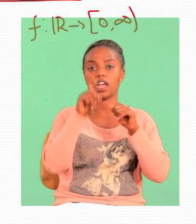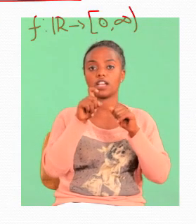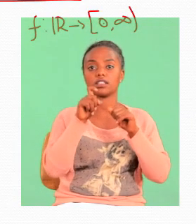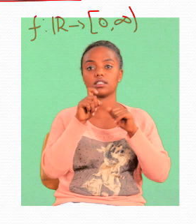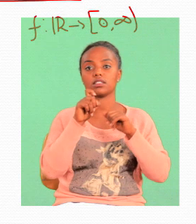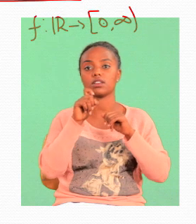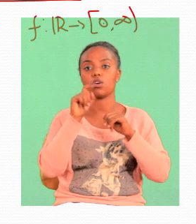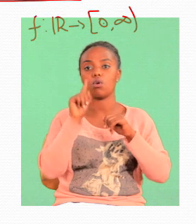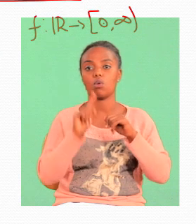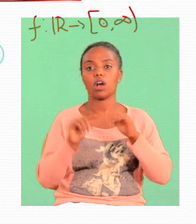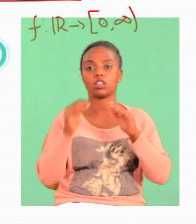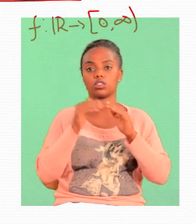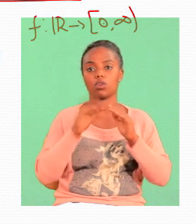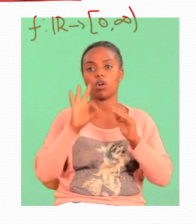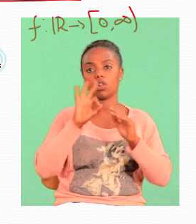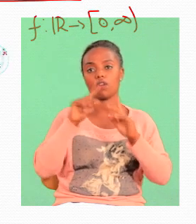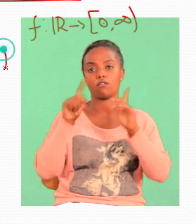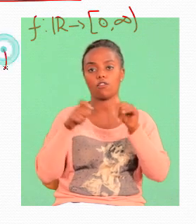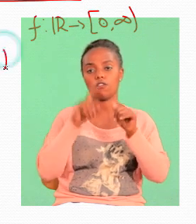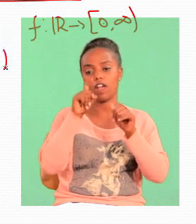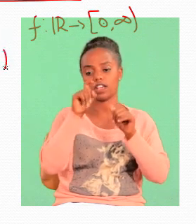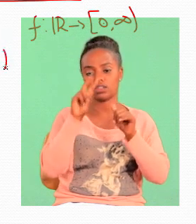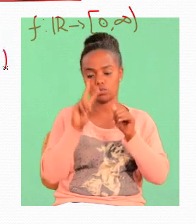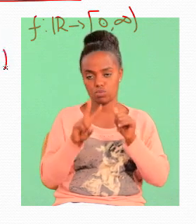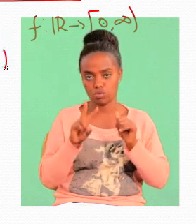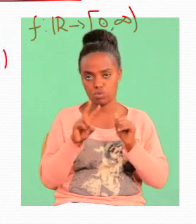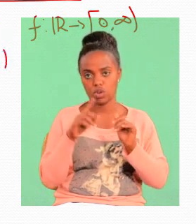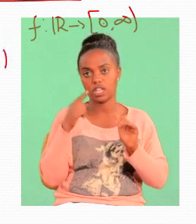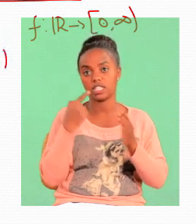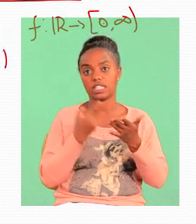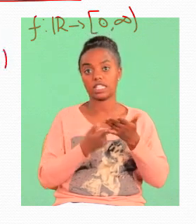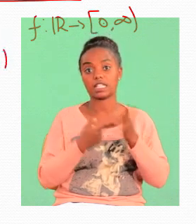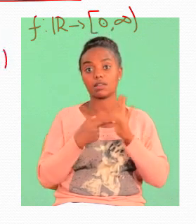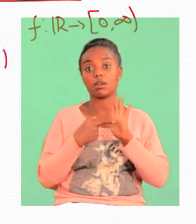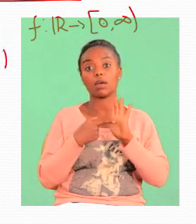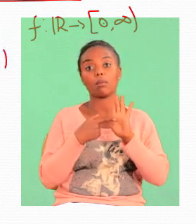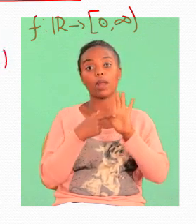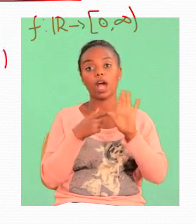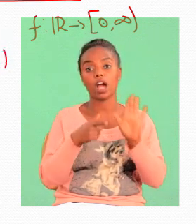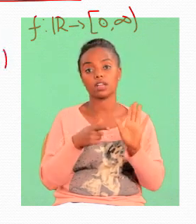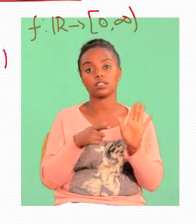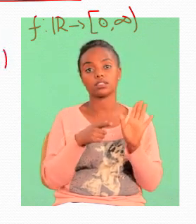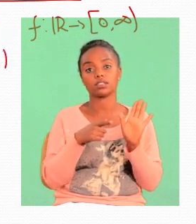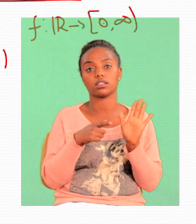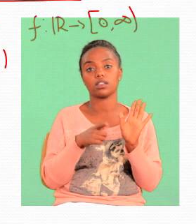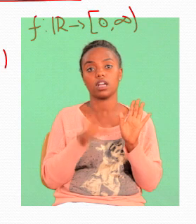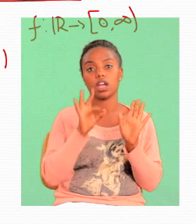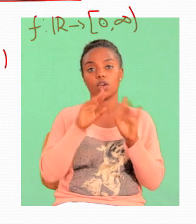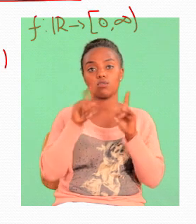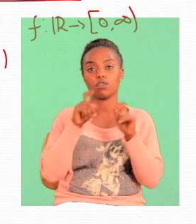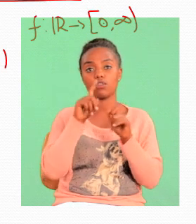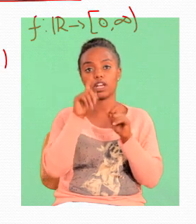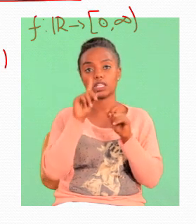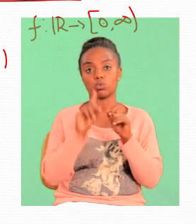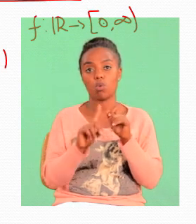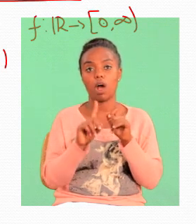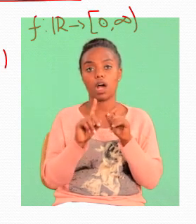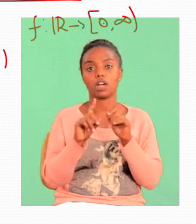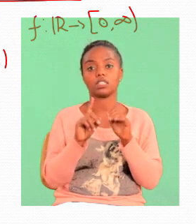equal to f of x2. This implies f of x1 means it